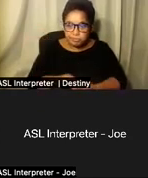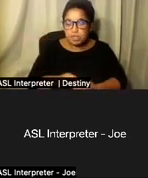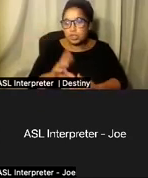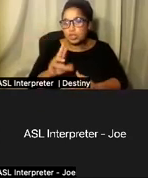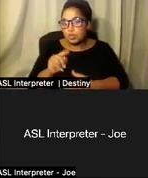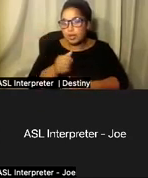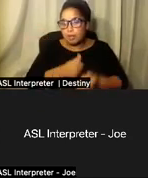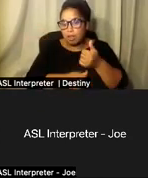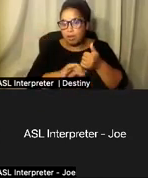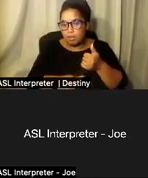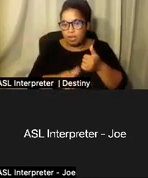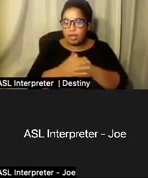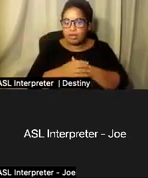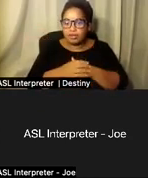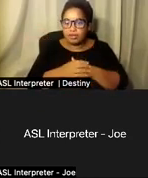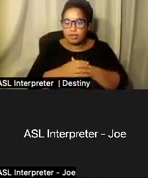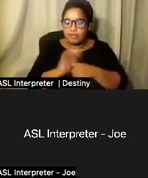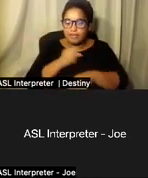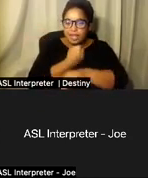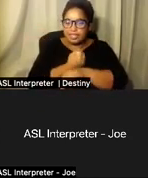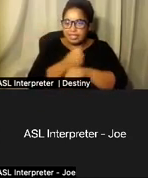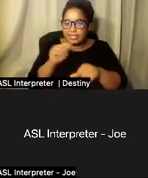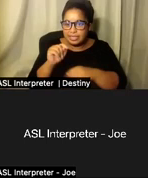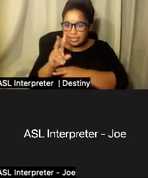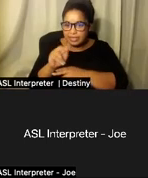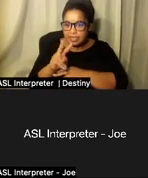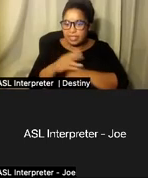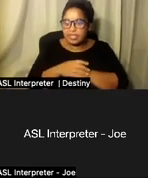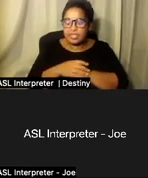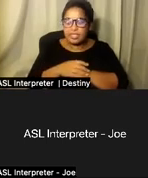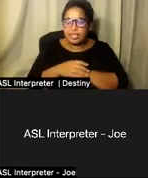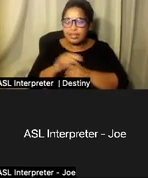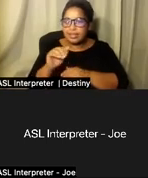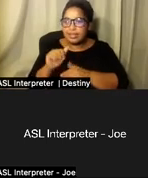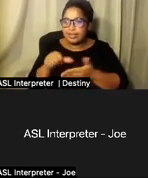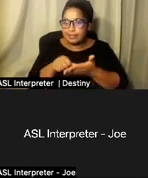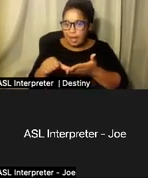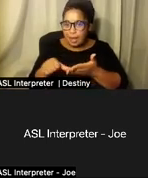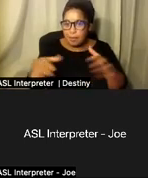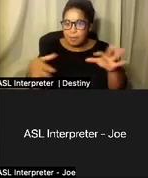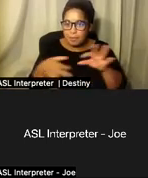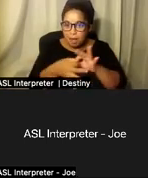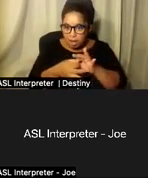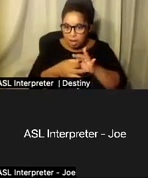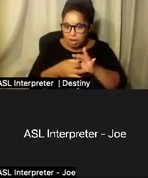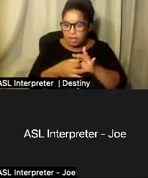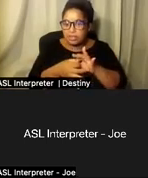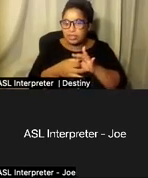right? Fastening the TV. When using these fasteners, remember that the adhesive tape bonds to almost